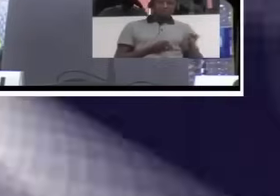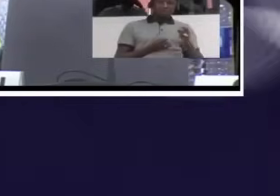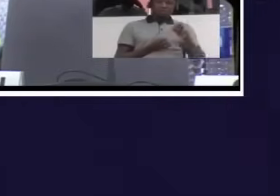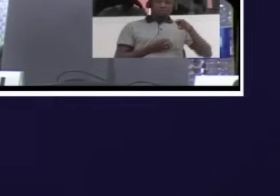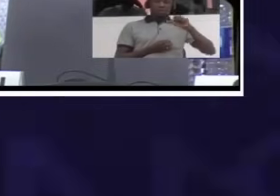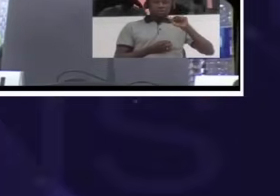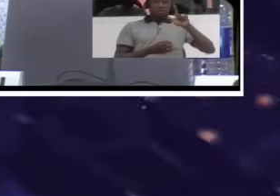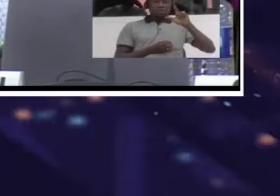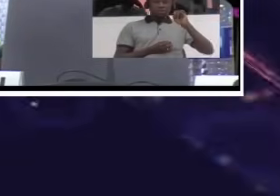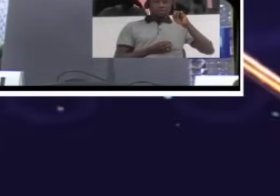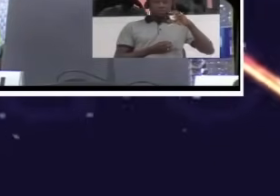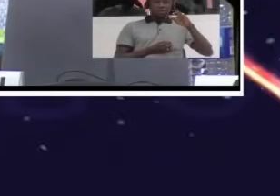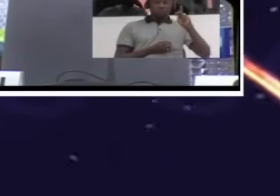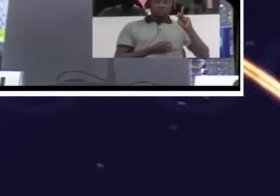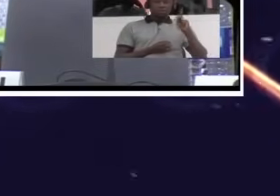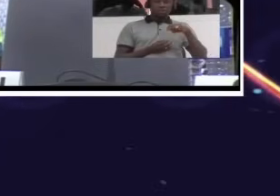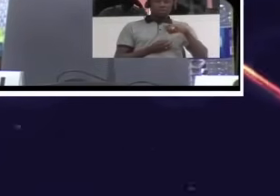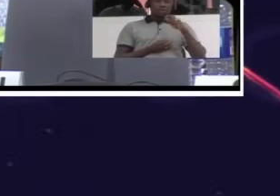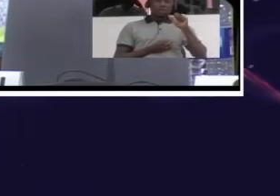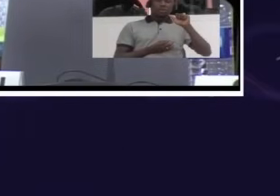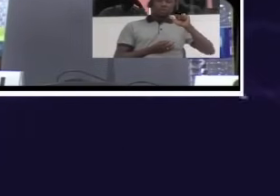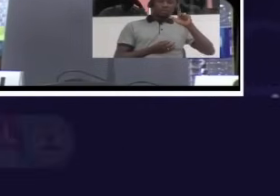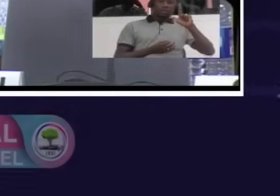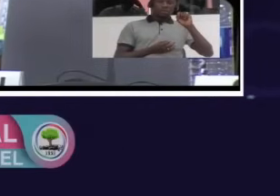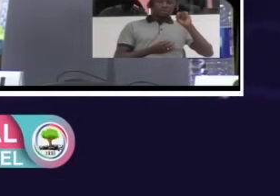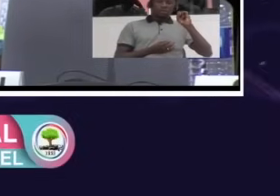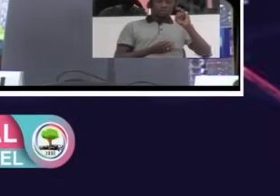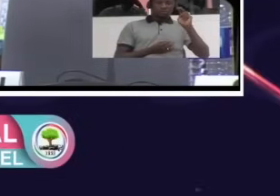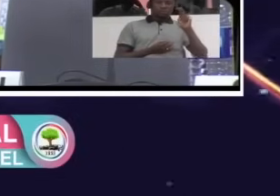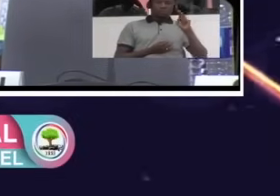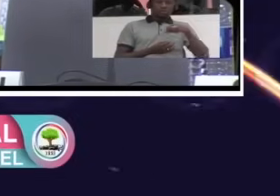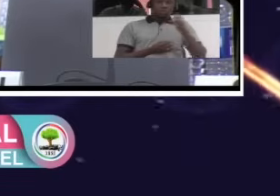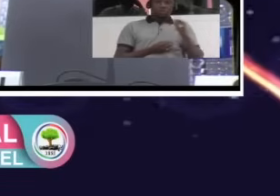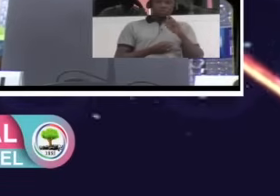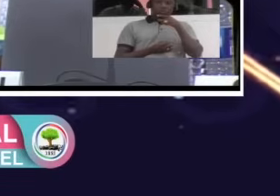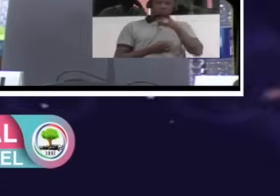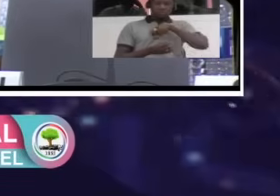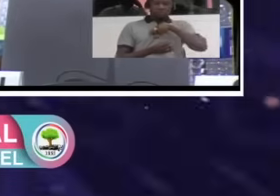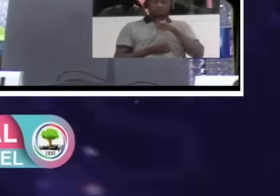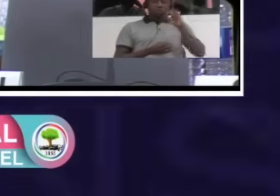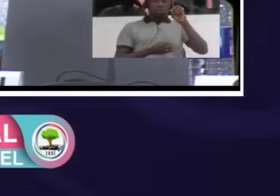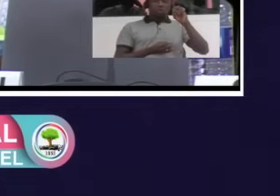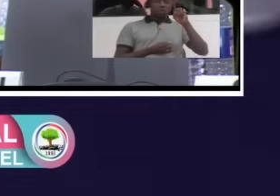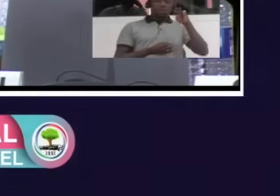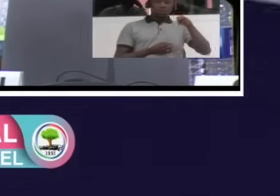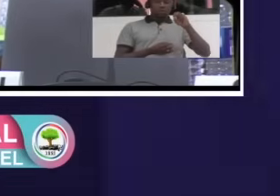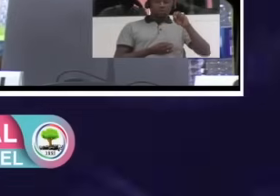Jeng. And your humble self. Omar Ejala. Yes. Omar Ejala. Right? And only the driver who was Buba Jallow, he was a